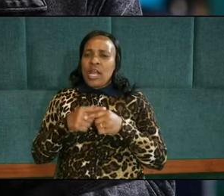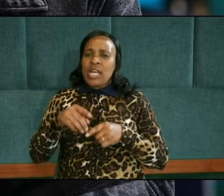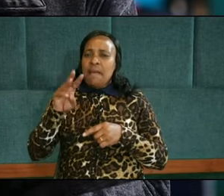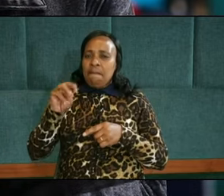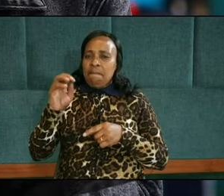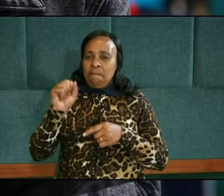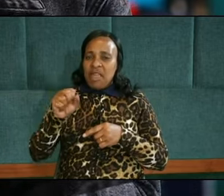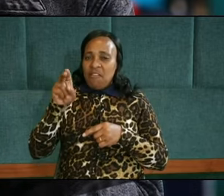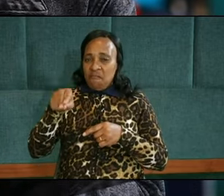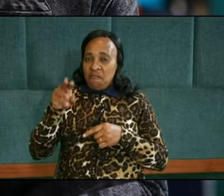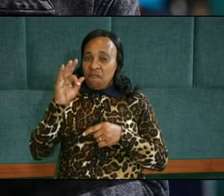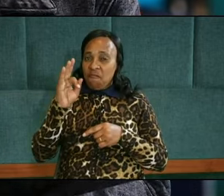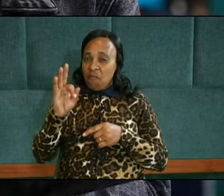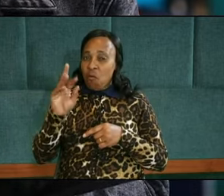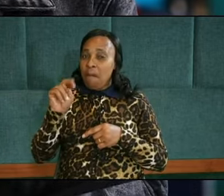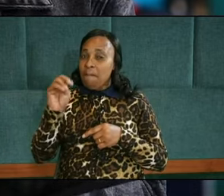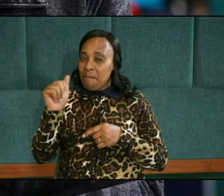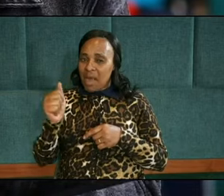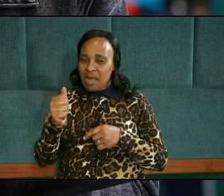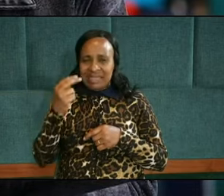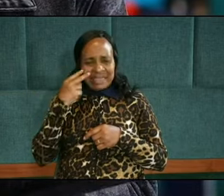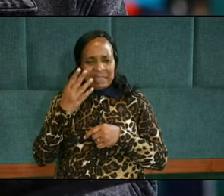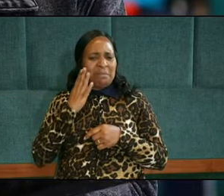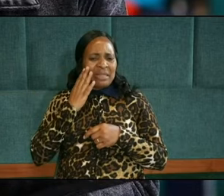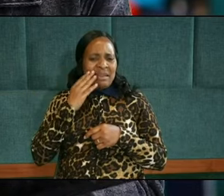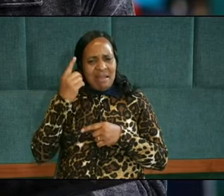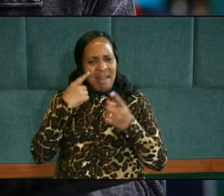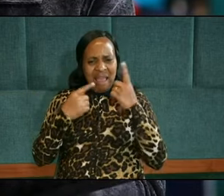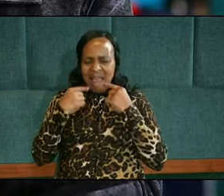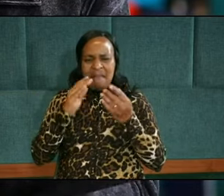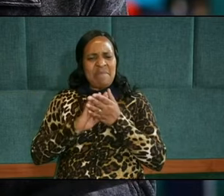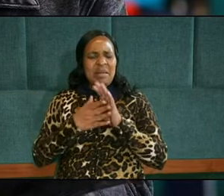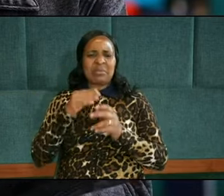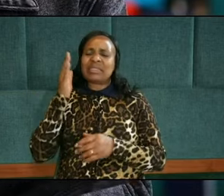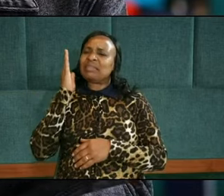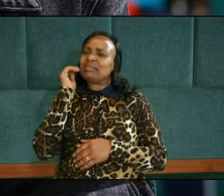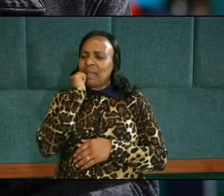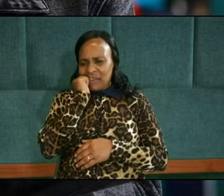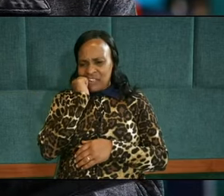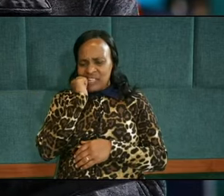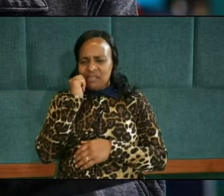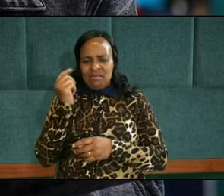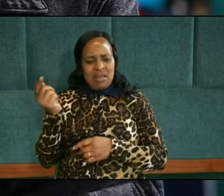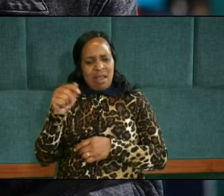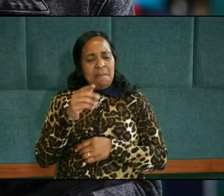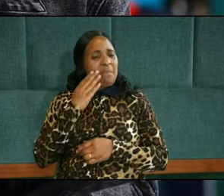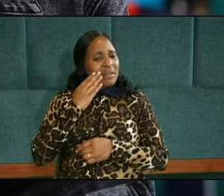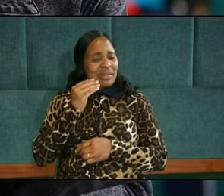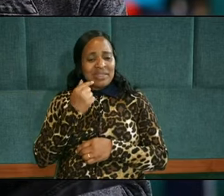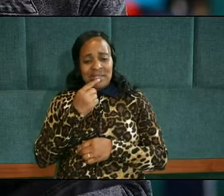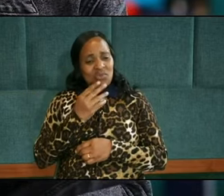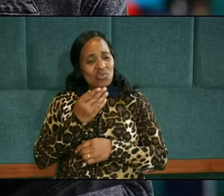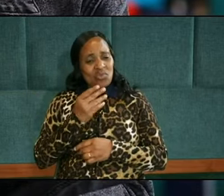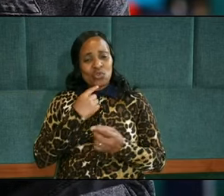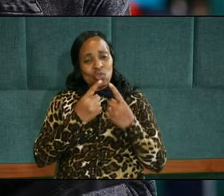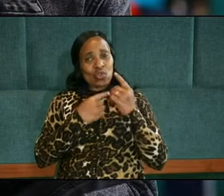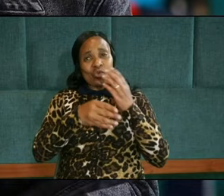Mefuma saw her mother crying, she also became sad. Came to her mother and said, "Mother, have you talked to